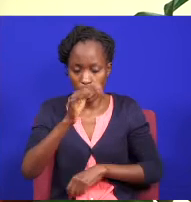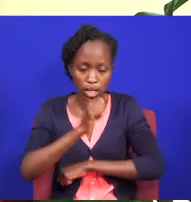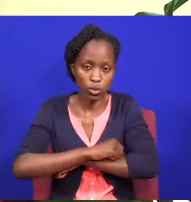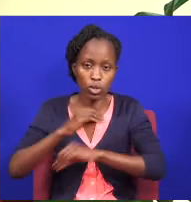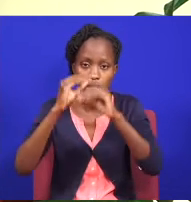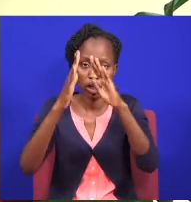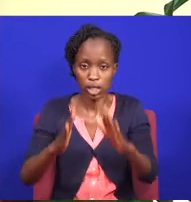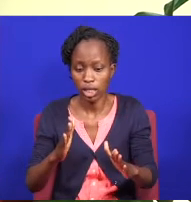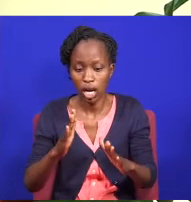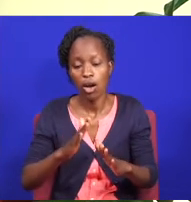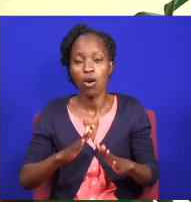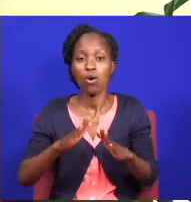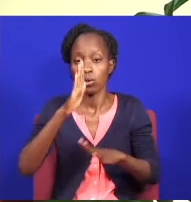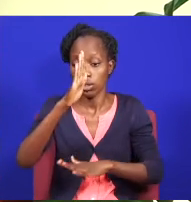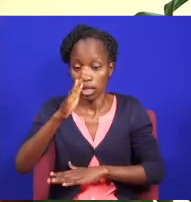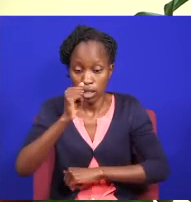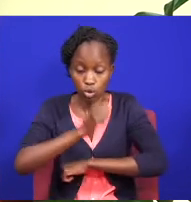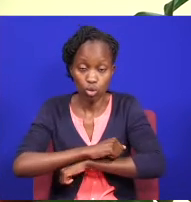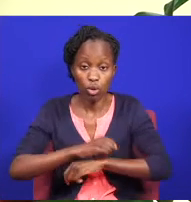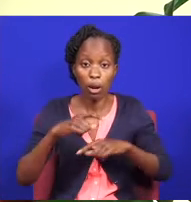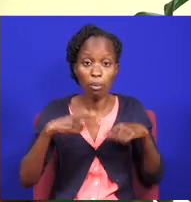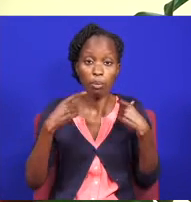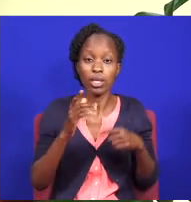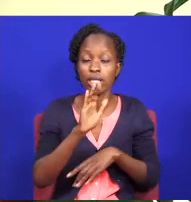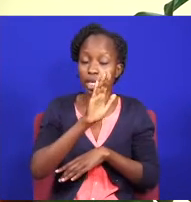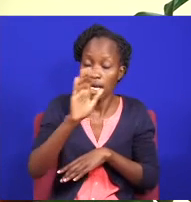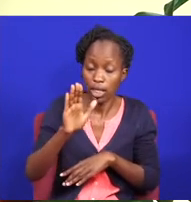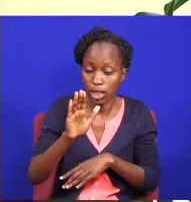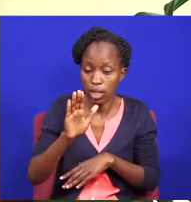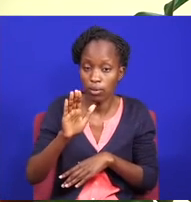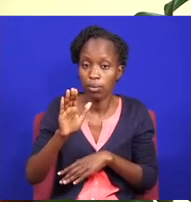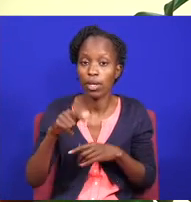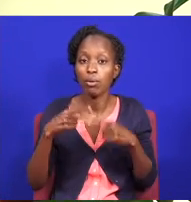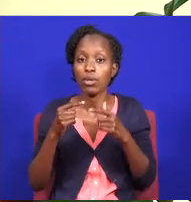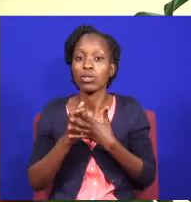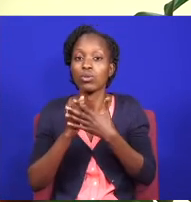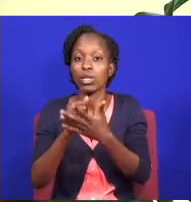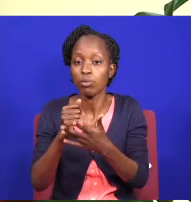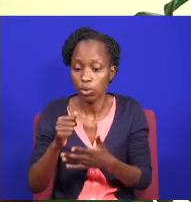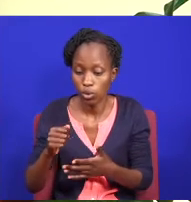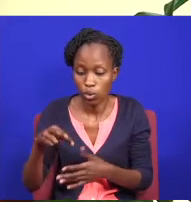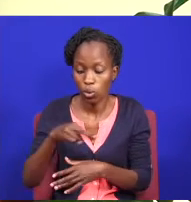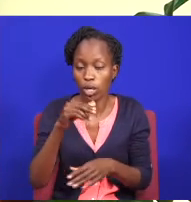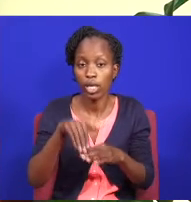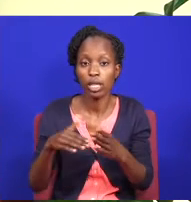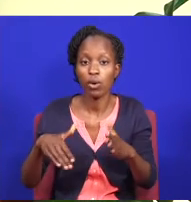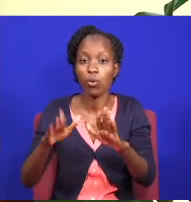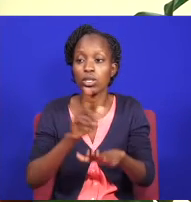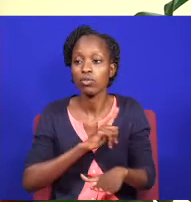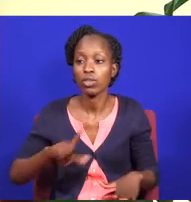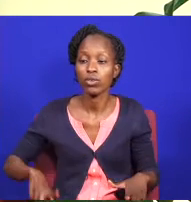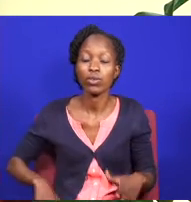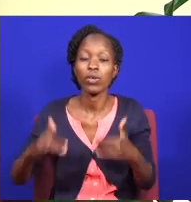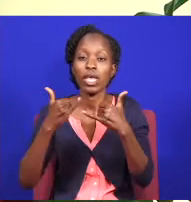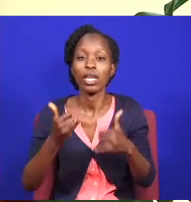ministry pastor in your church and ask them to help you to walk in the ways of the Lord. And now we are going to